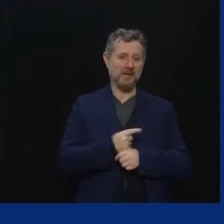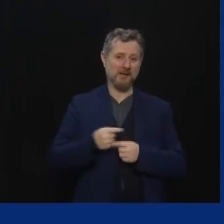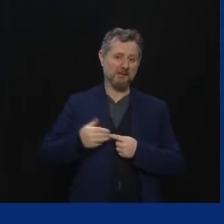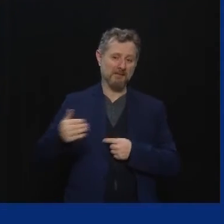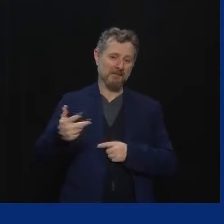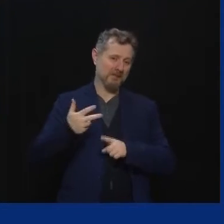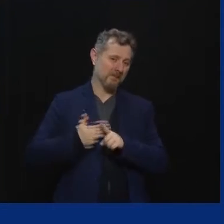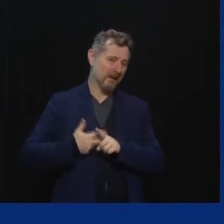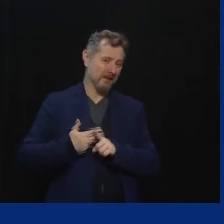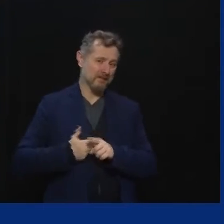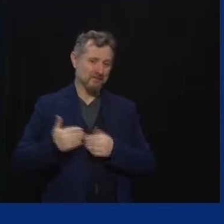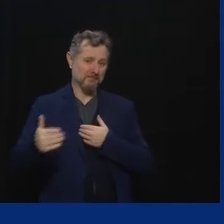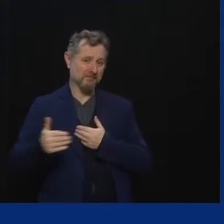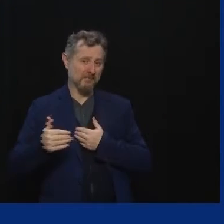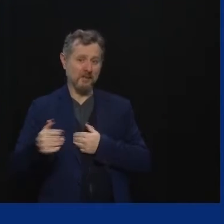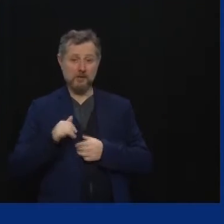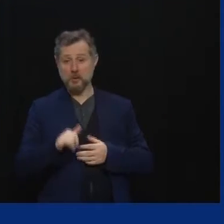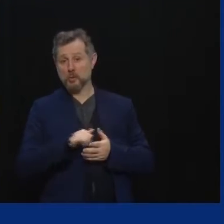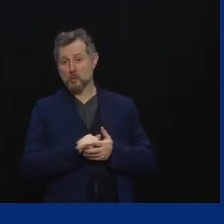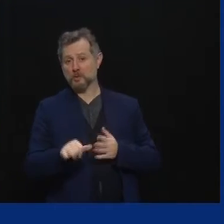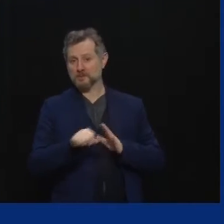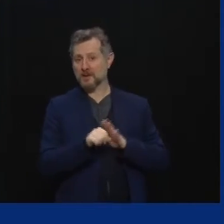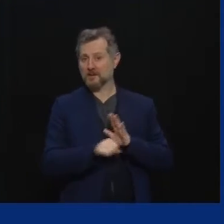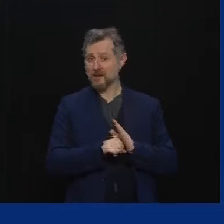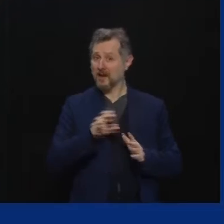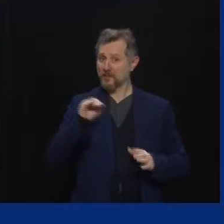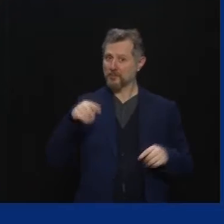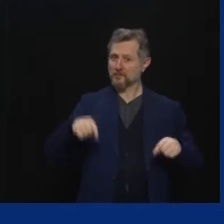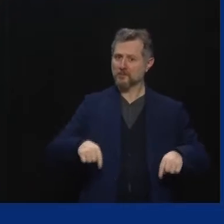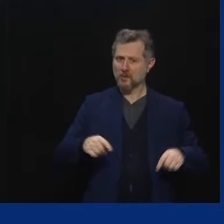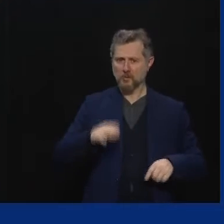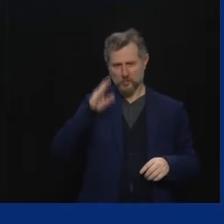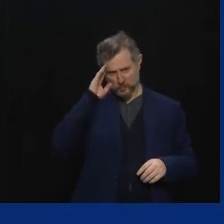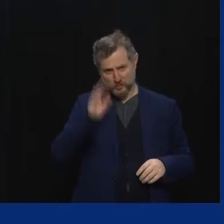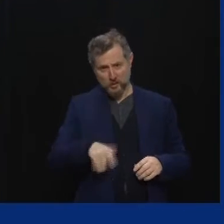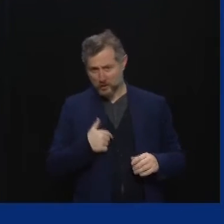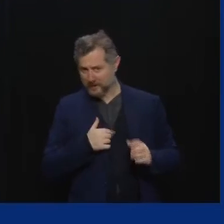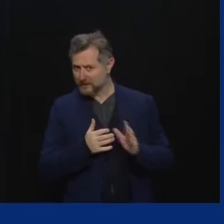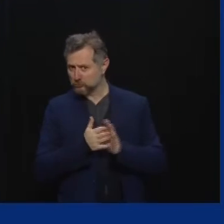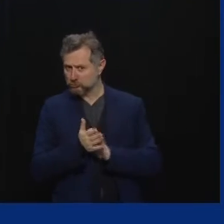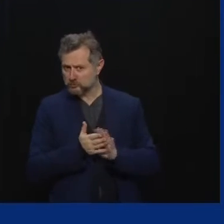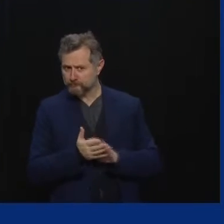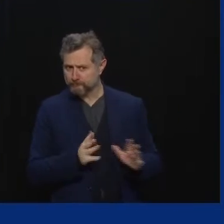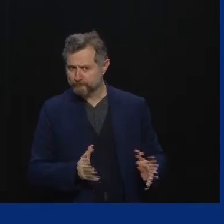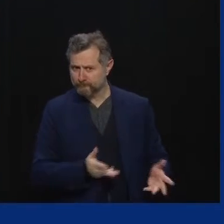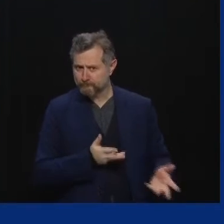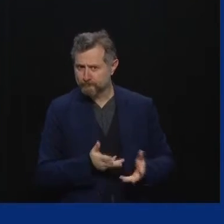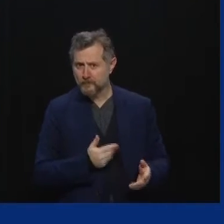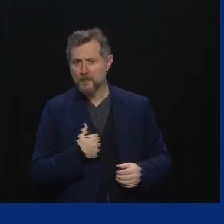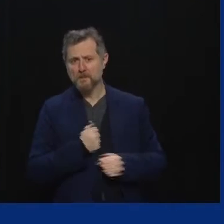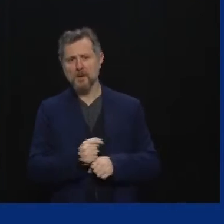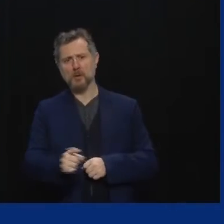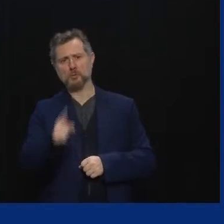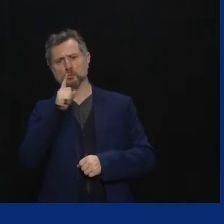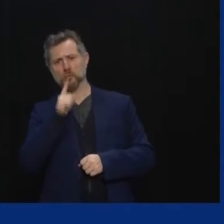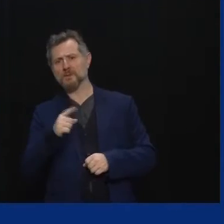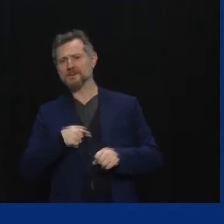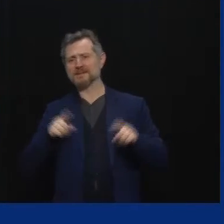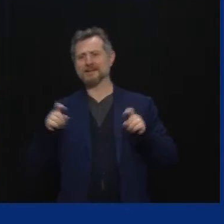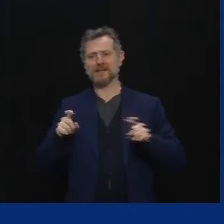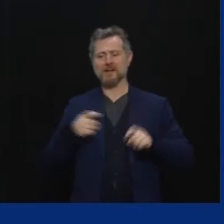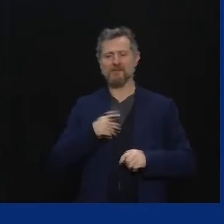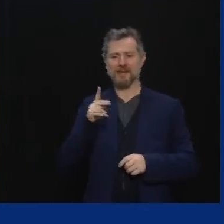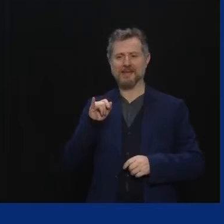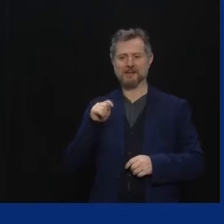company, and they know I'm very interested in this, and also making sure we have plenty of testing kits, which is why we ordered another 1 million antigen testing